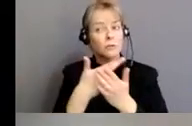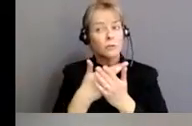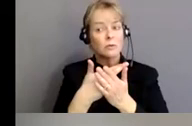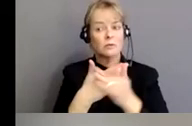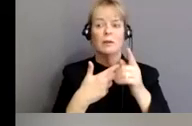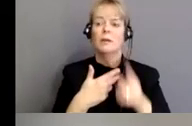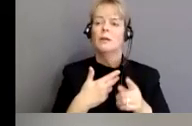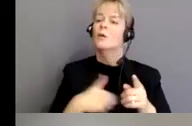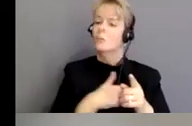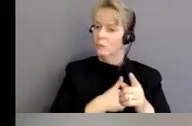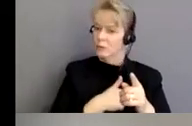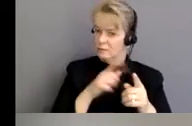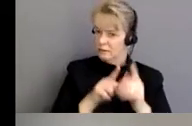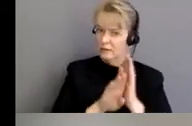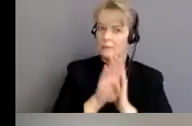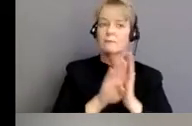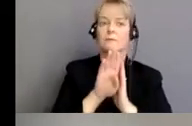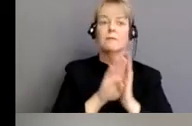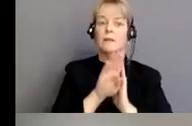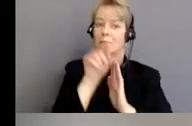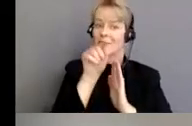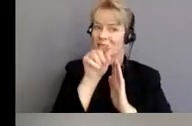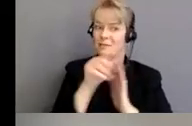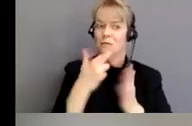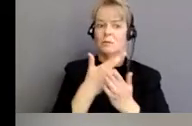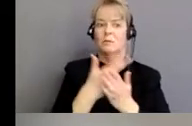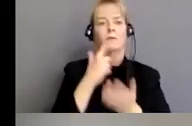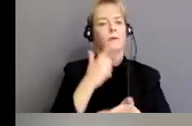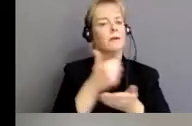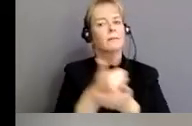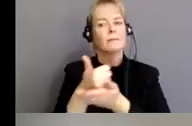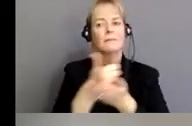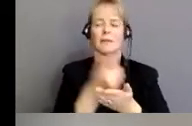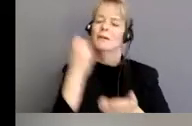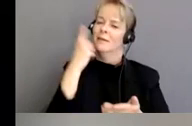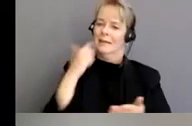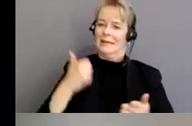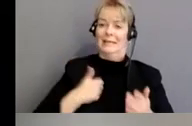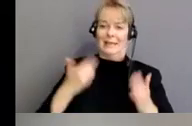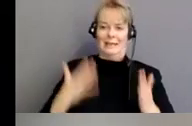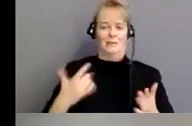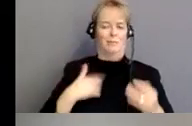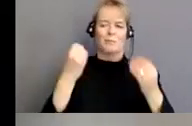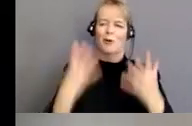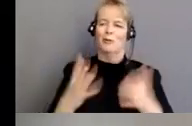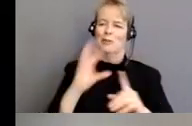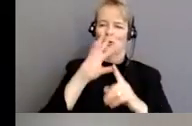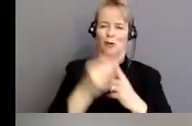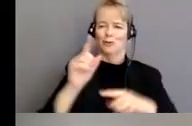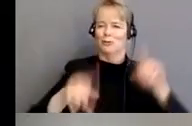we've developed really to help New Canadians. We're a multicultural society. We recognize that not